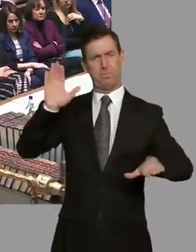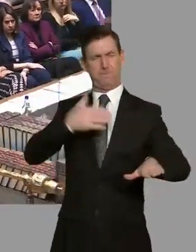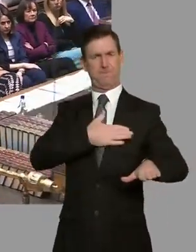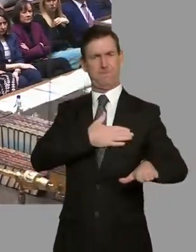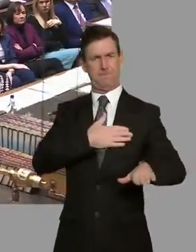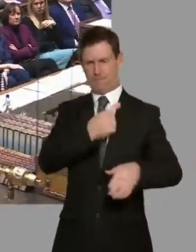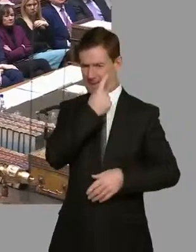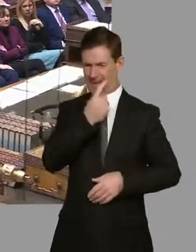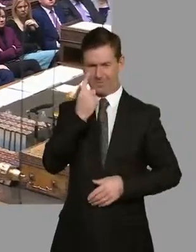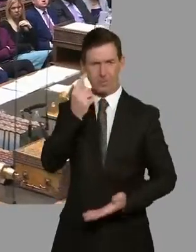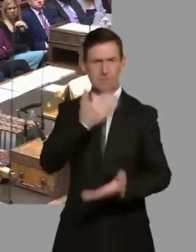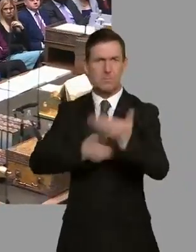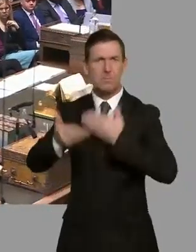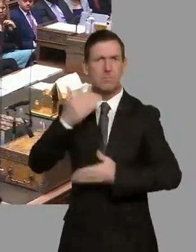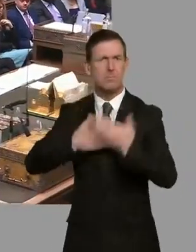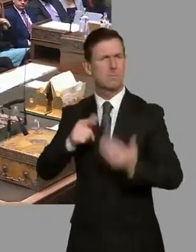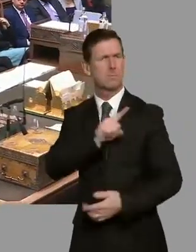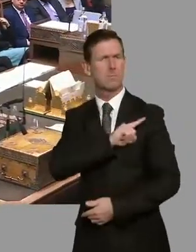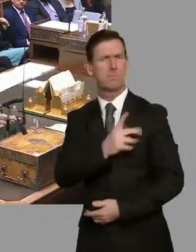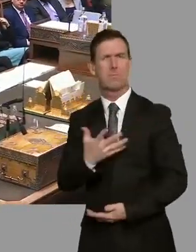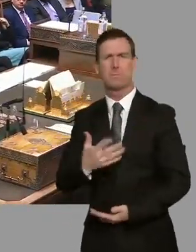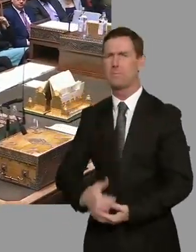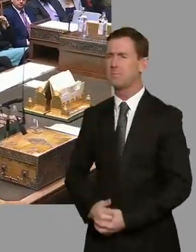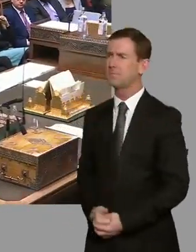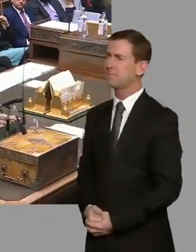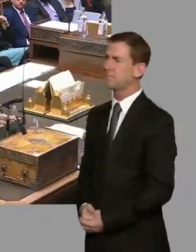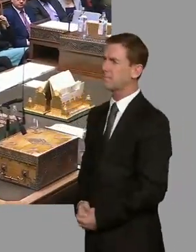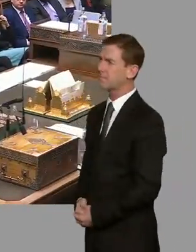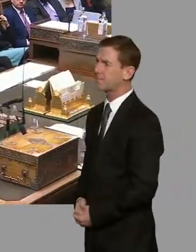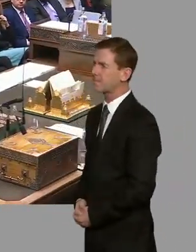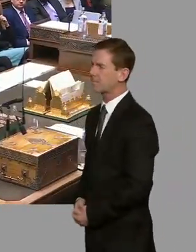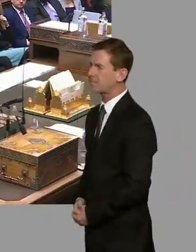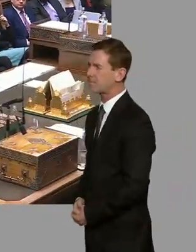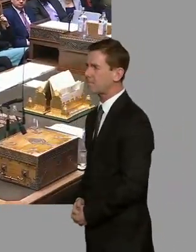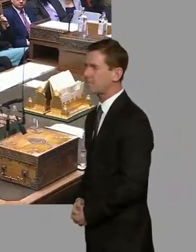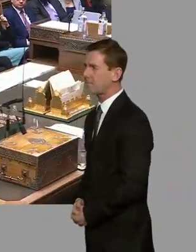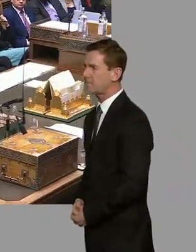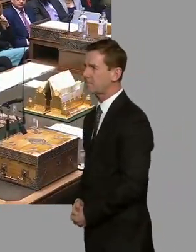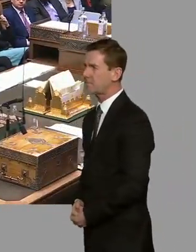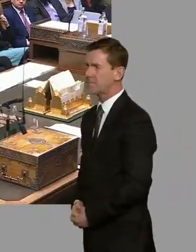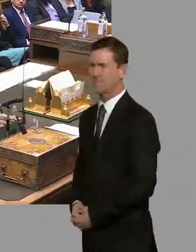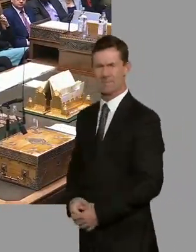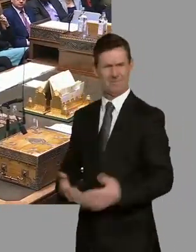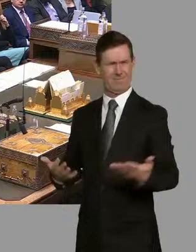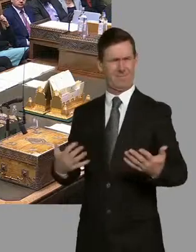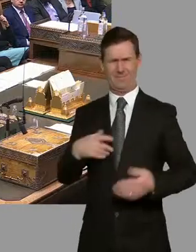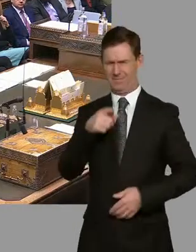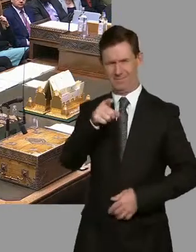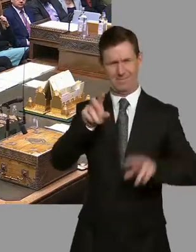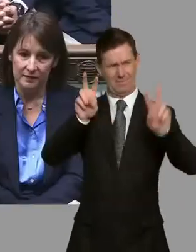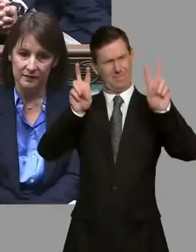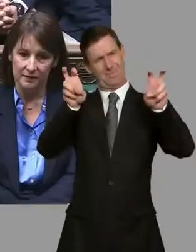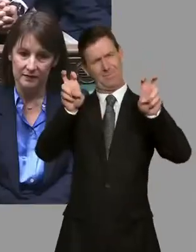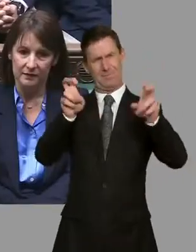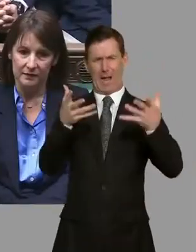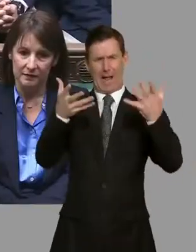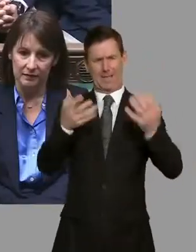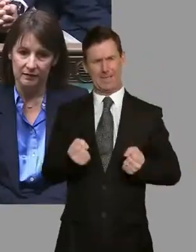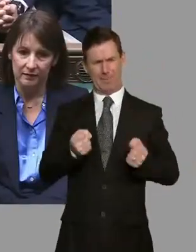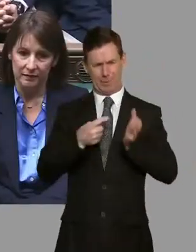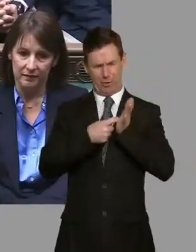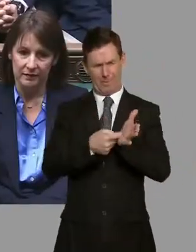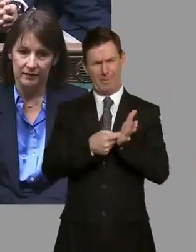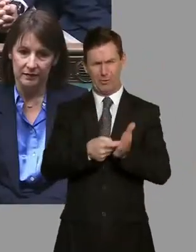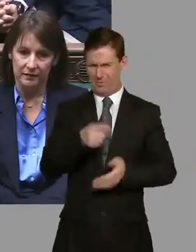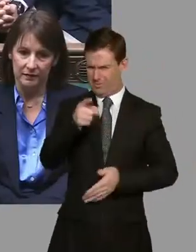Mr. Speaker, she says they accepted the recommendations. They didn't act on them. Exactly. One of the central recommendations was mandatory reporting, and it still hasn't